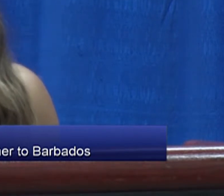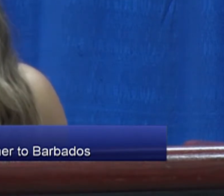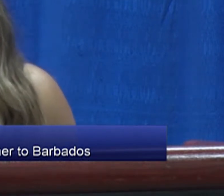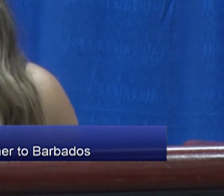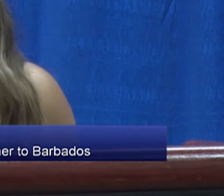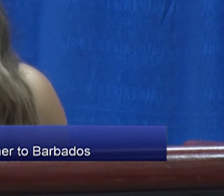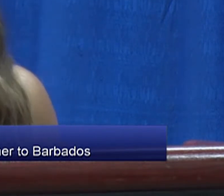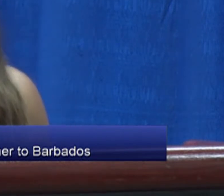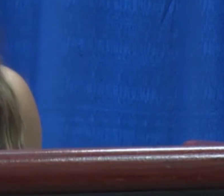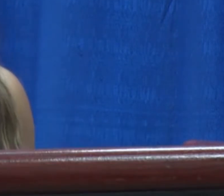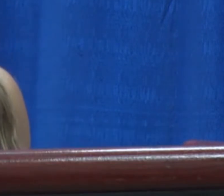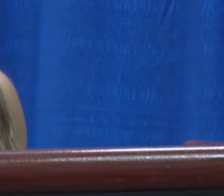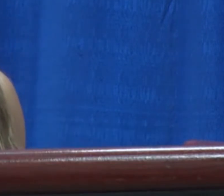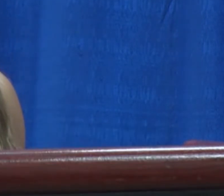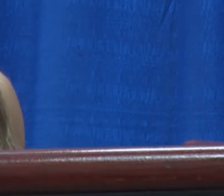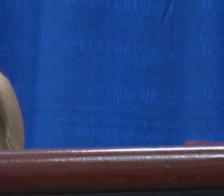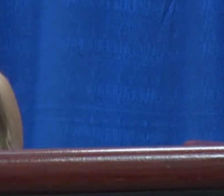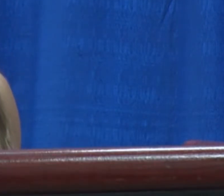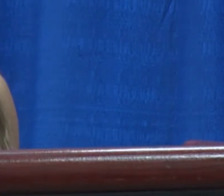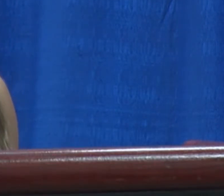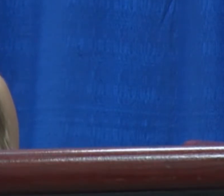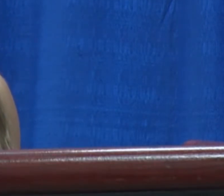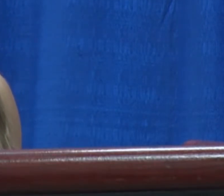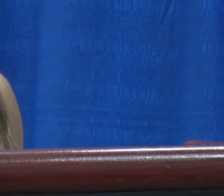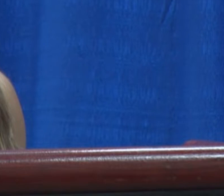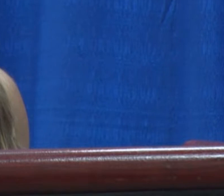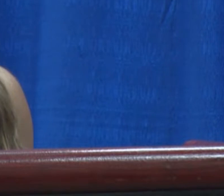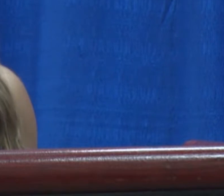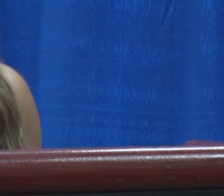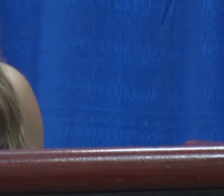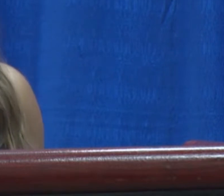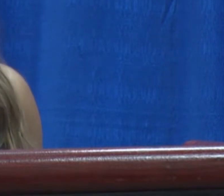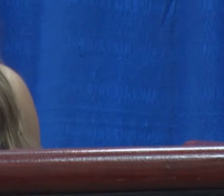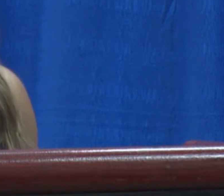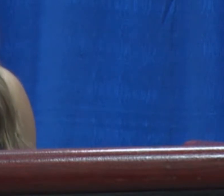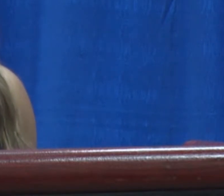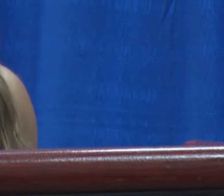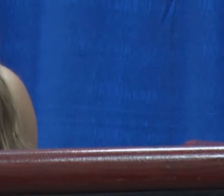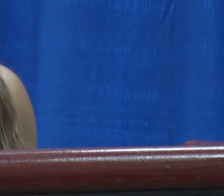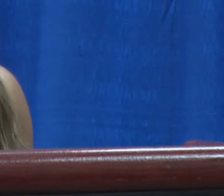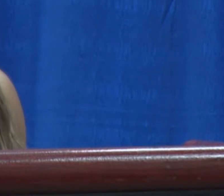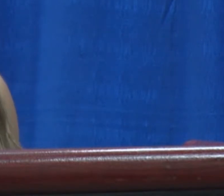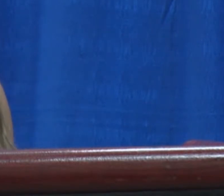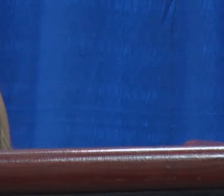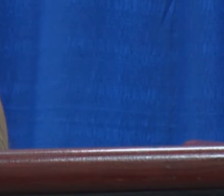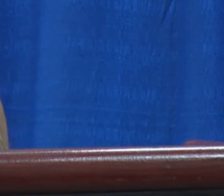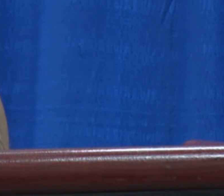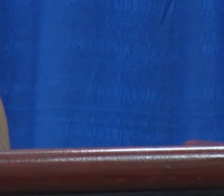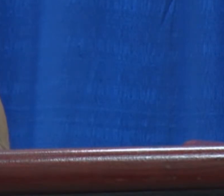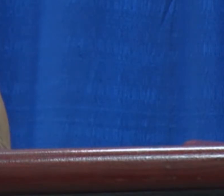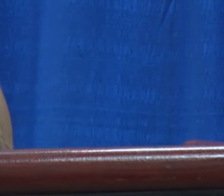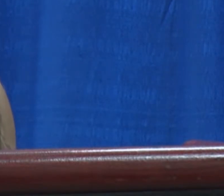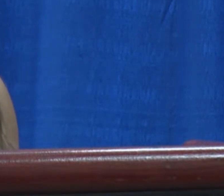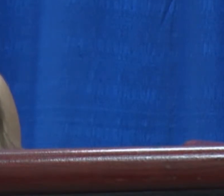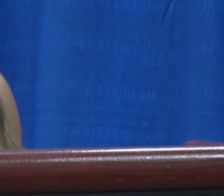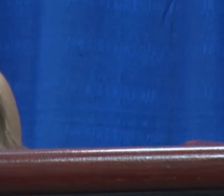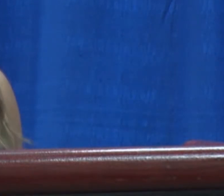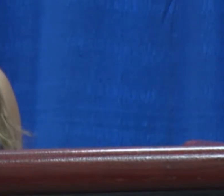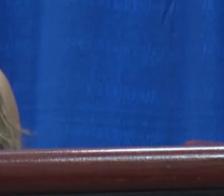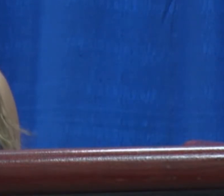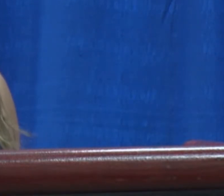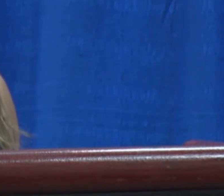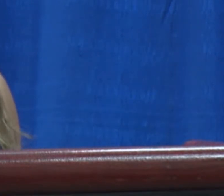pleased to announce that Canada will contribute $4.8 million Canadian dollars over 5 years to strengthen